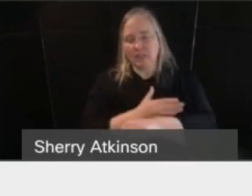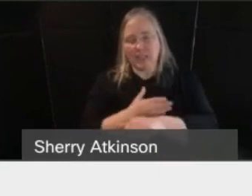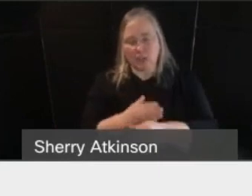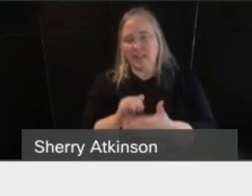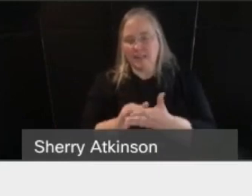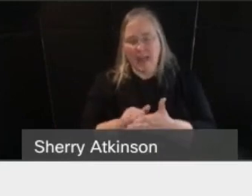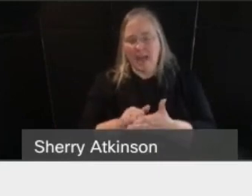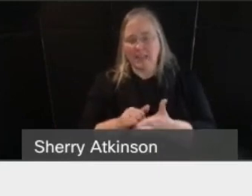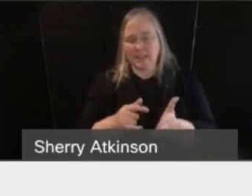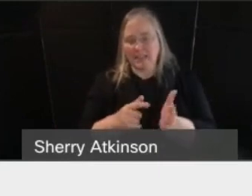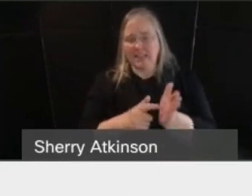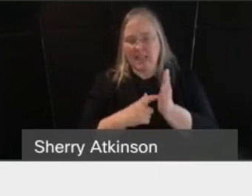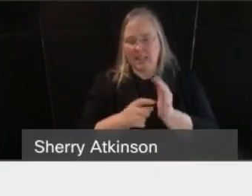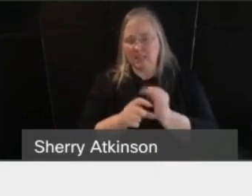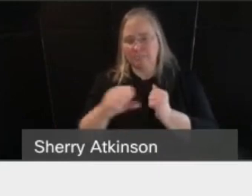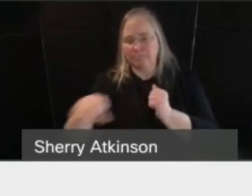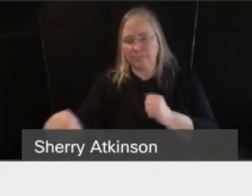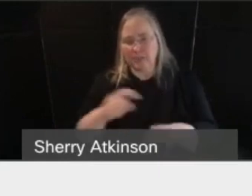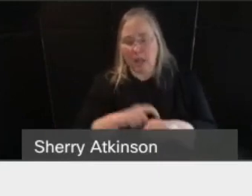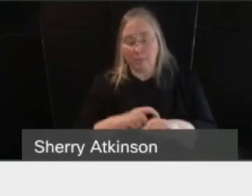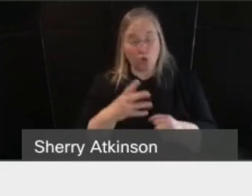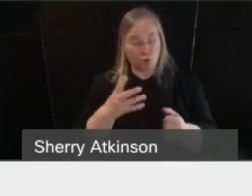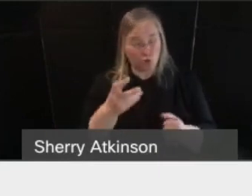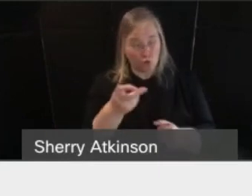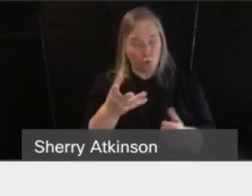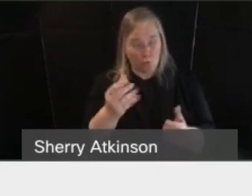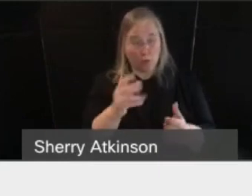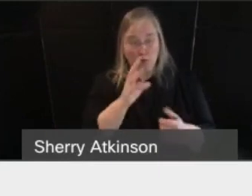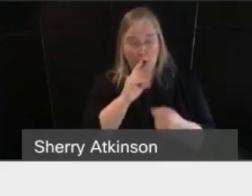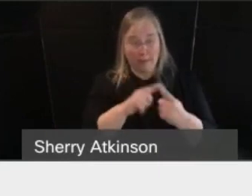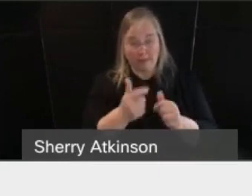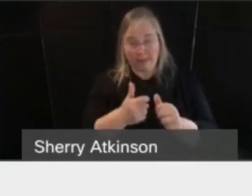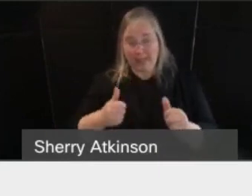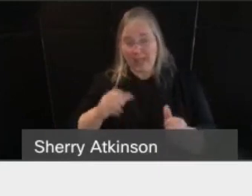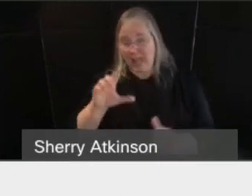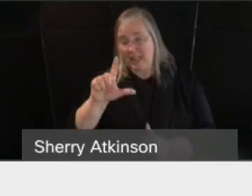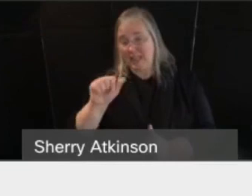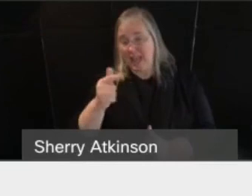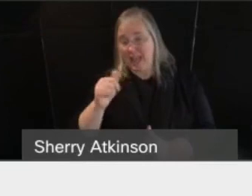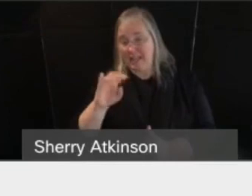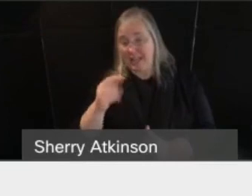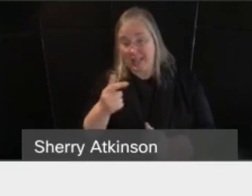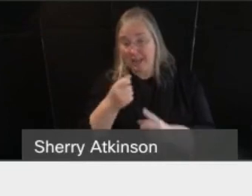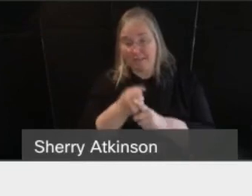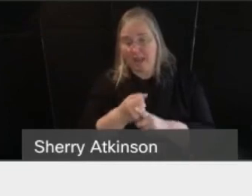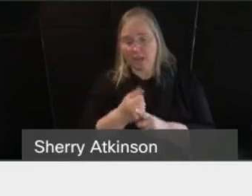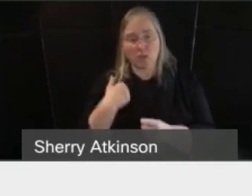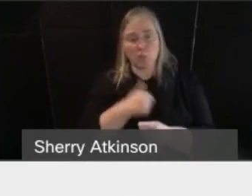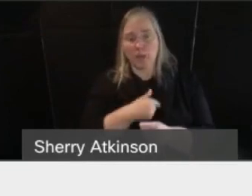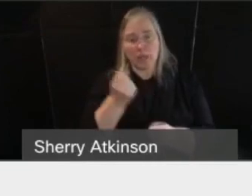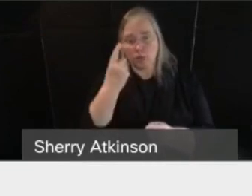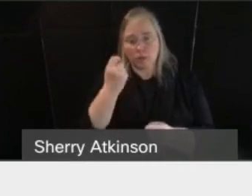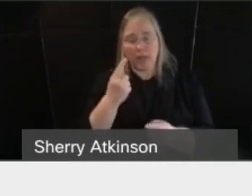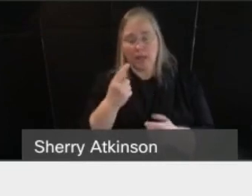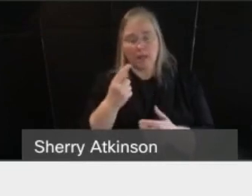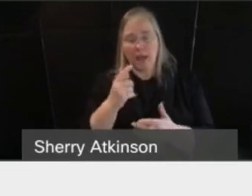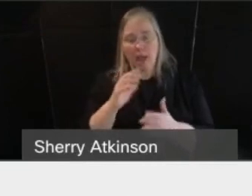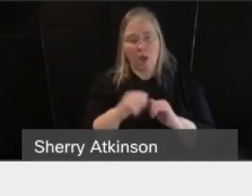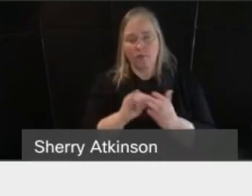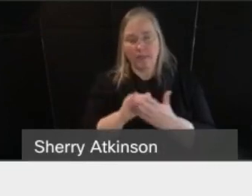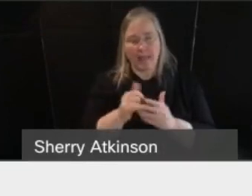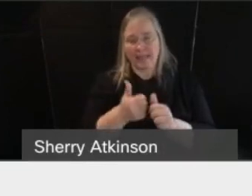talk a little bit more on that, the lagging impact, just kind of because we try to understand the impact on the county's revenue picture?